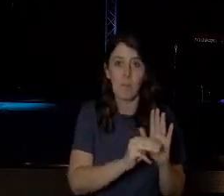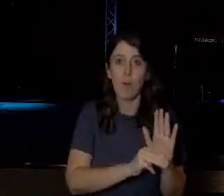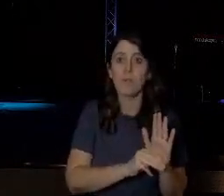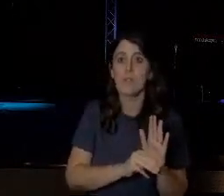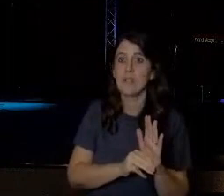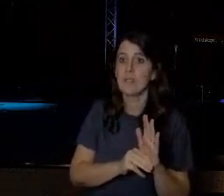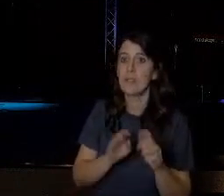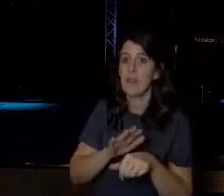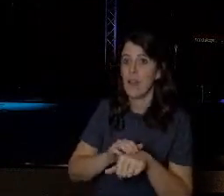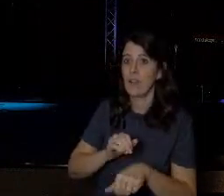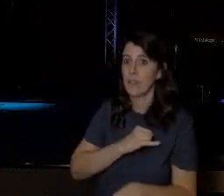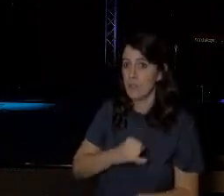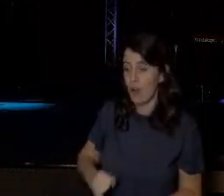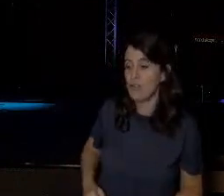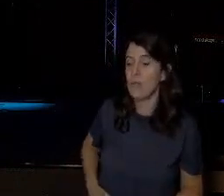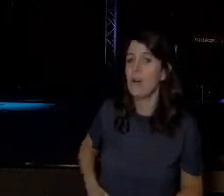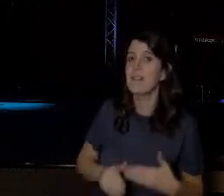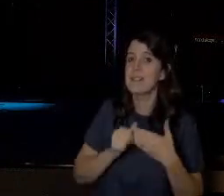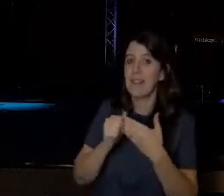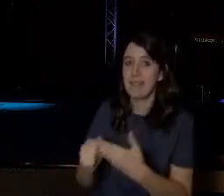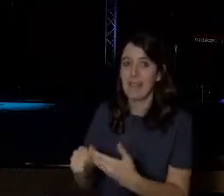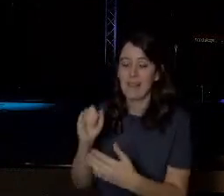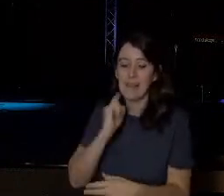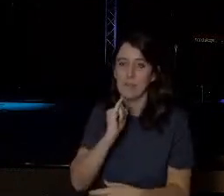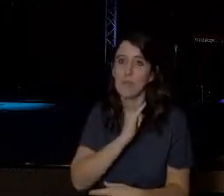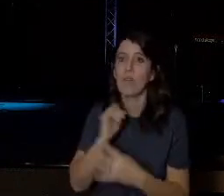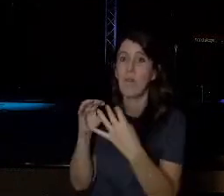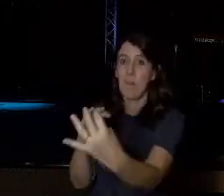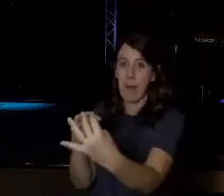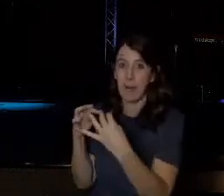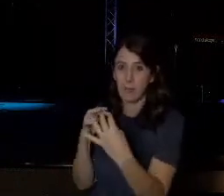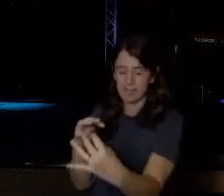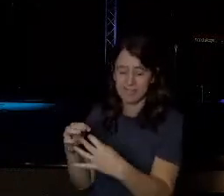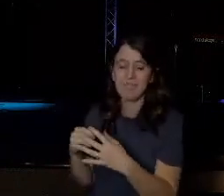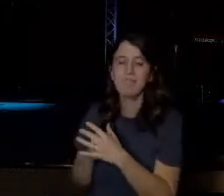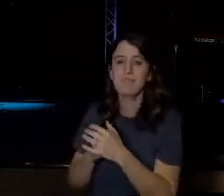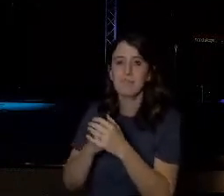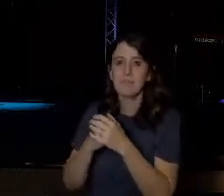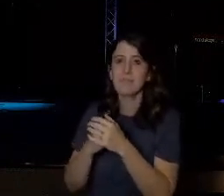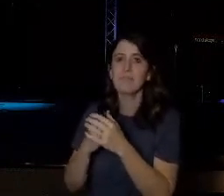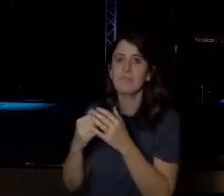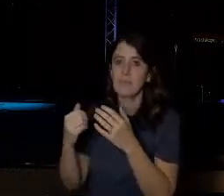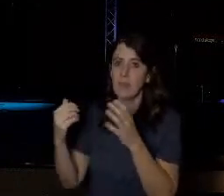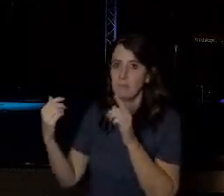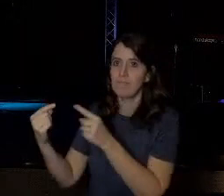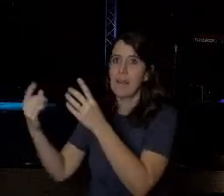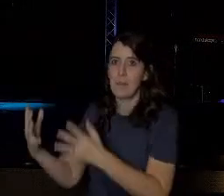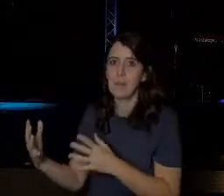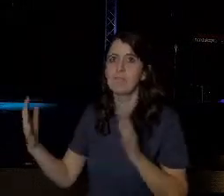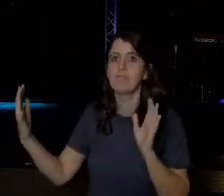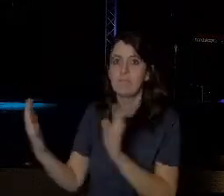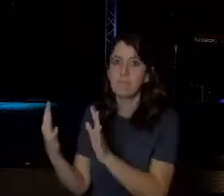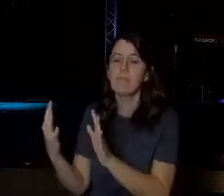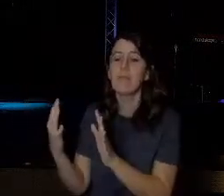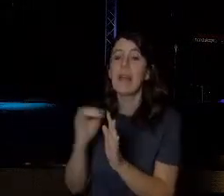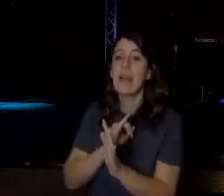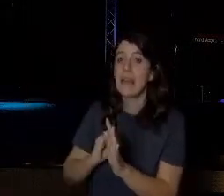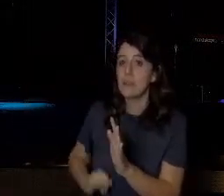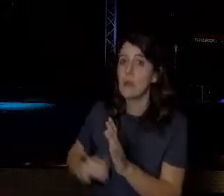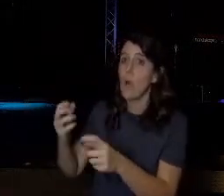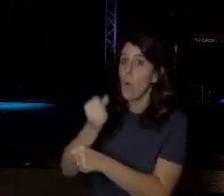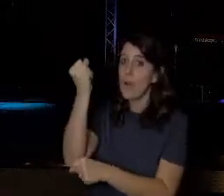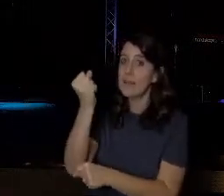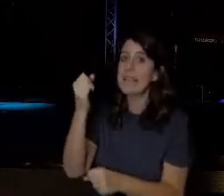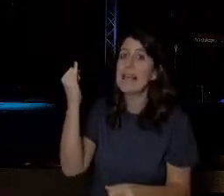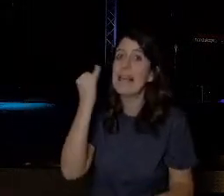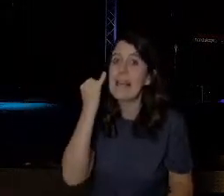Moses calls Joshua to go and to lead the Israelites into battle against the Amalekites, and he does, and they win as long